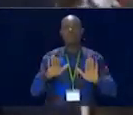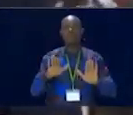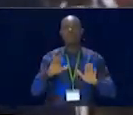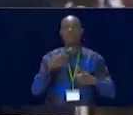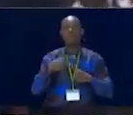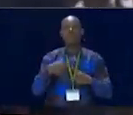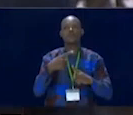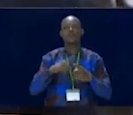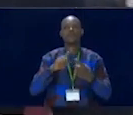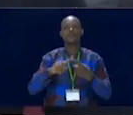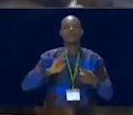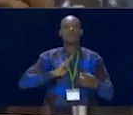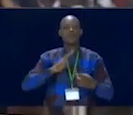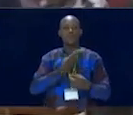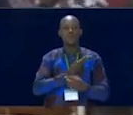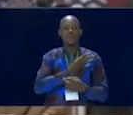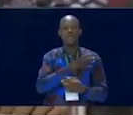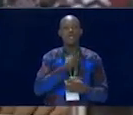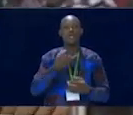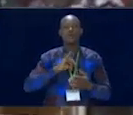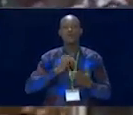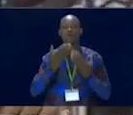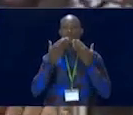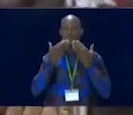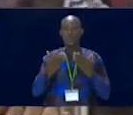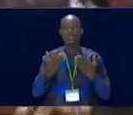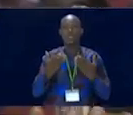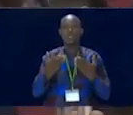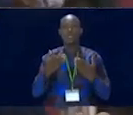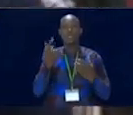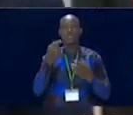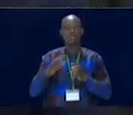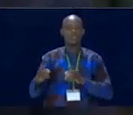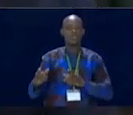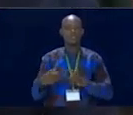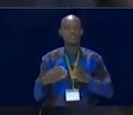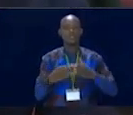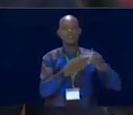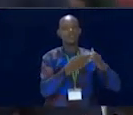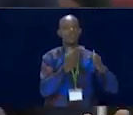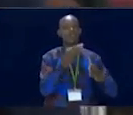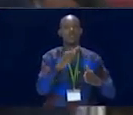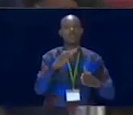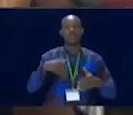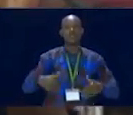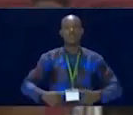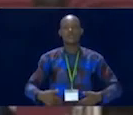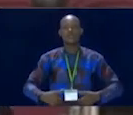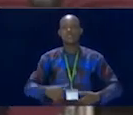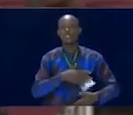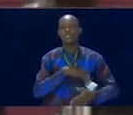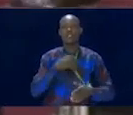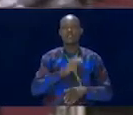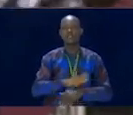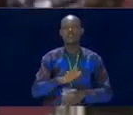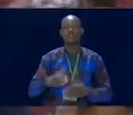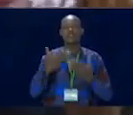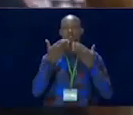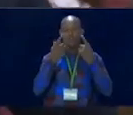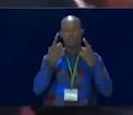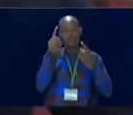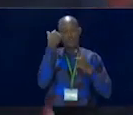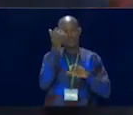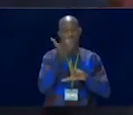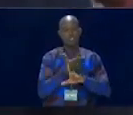I also want to thank the directorates of the Teens and Children Education. Thank you for your labor of love. Thank